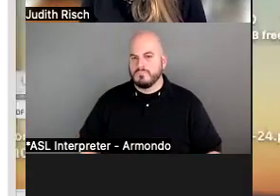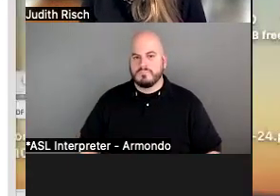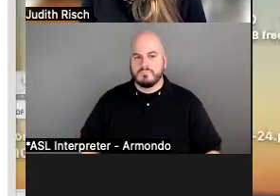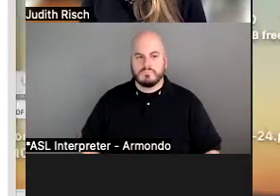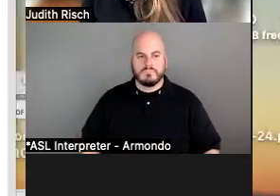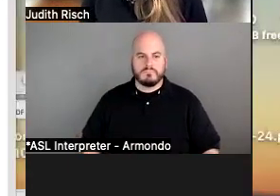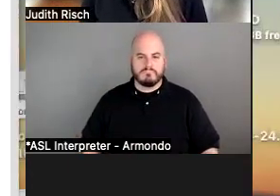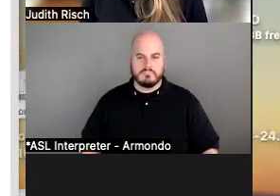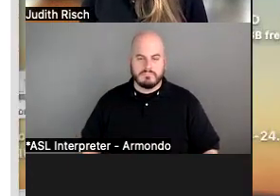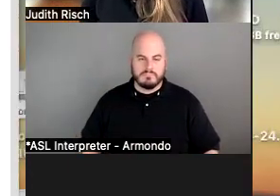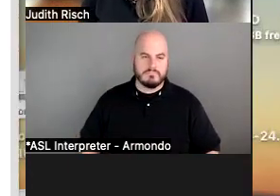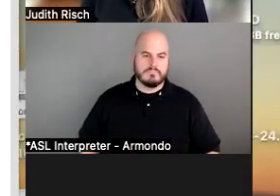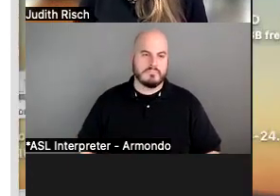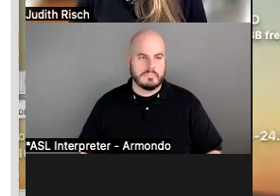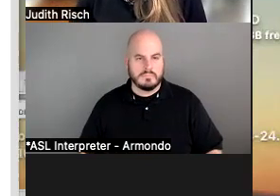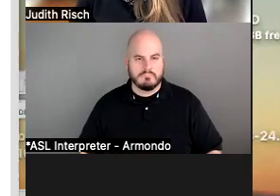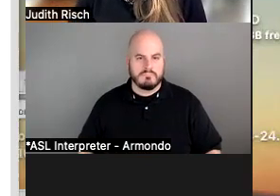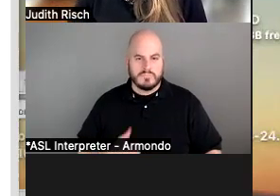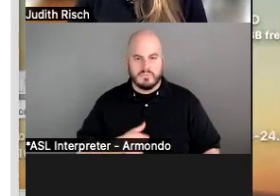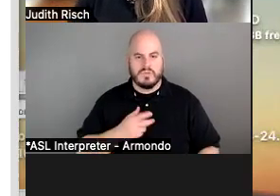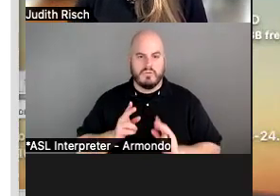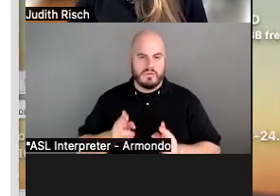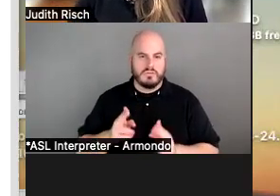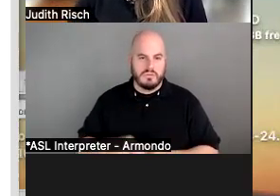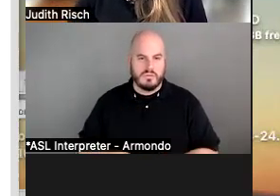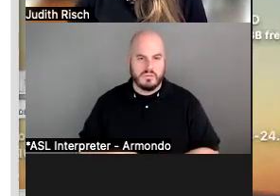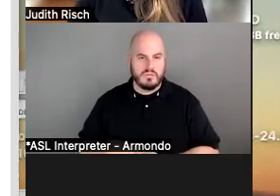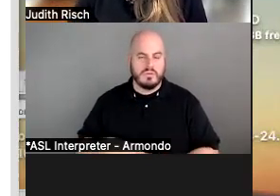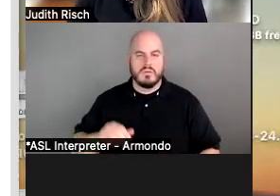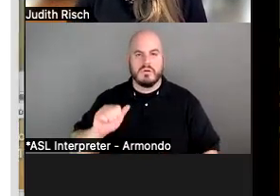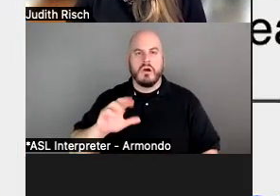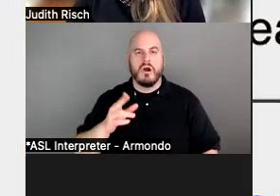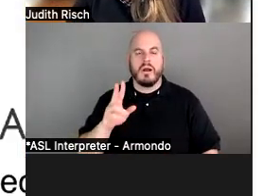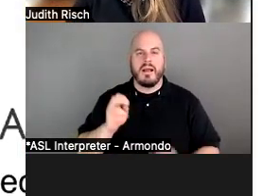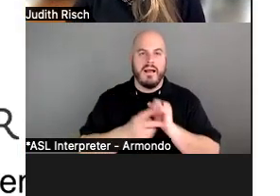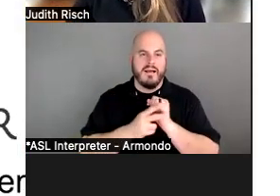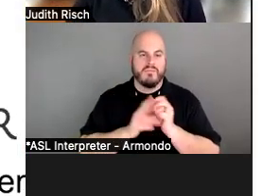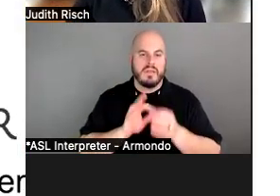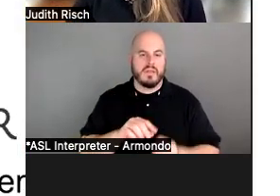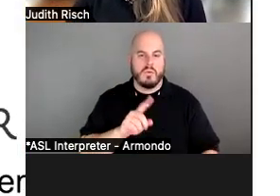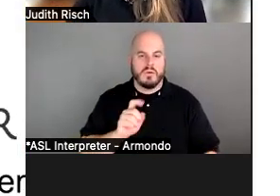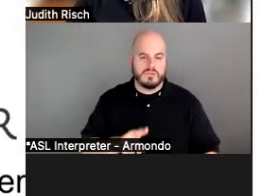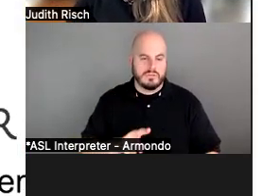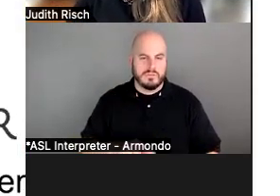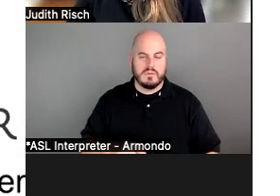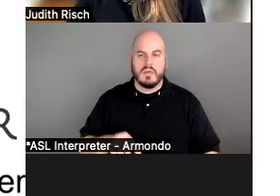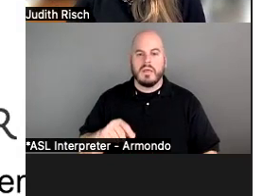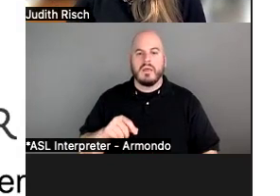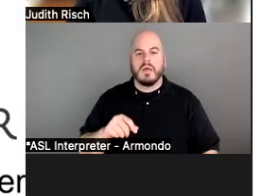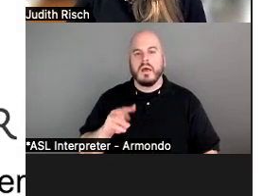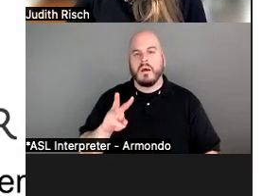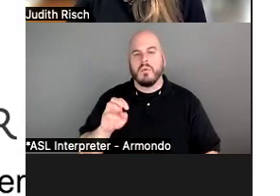sorry, I'm trying to rush through everything. We have archive-related questions. We also have